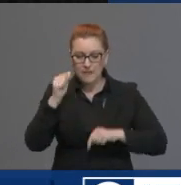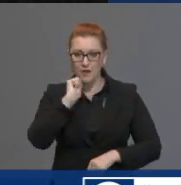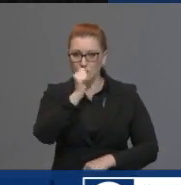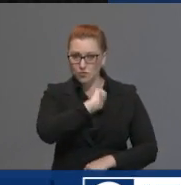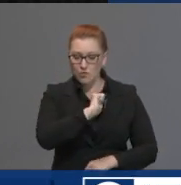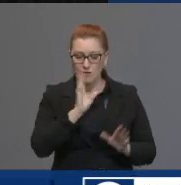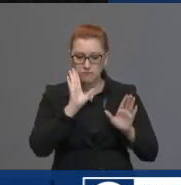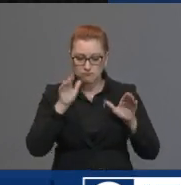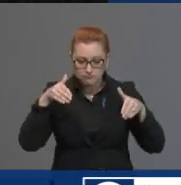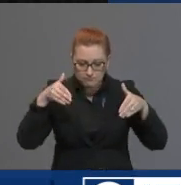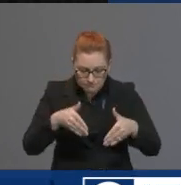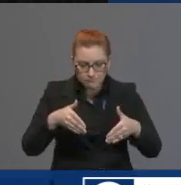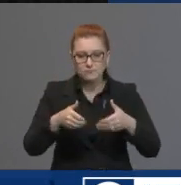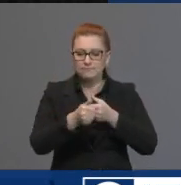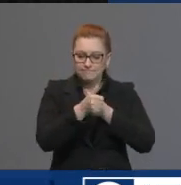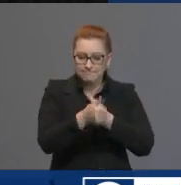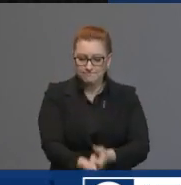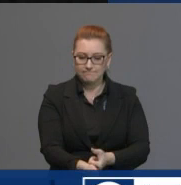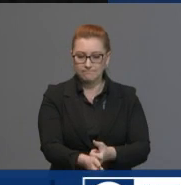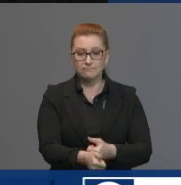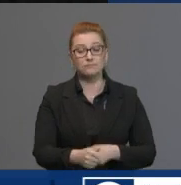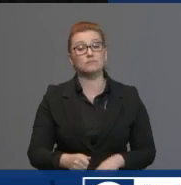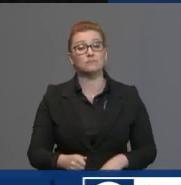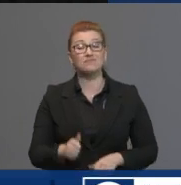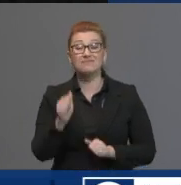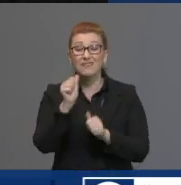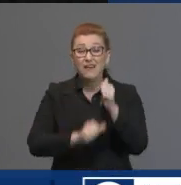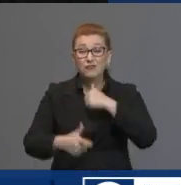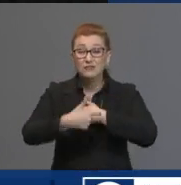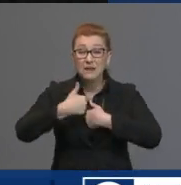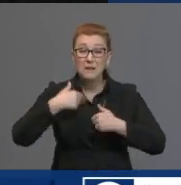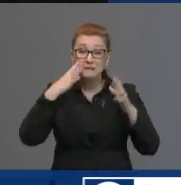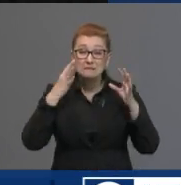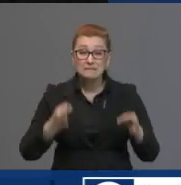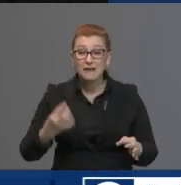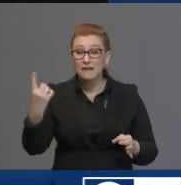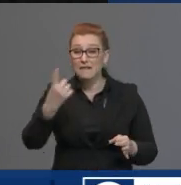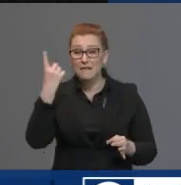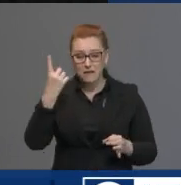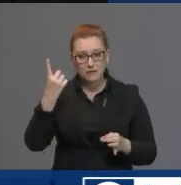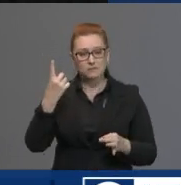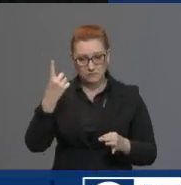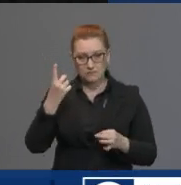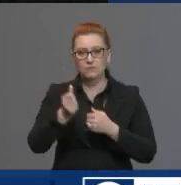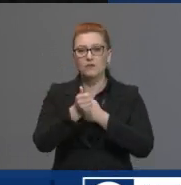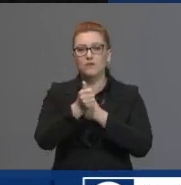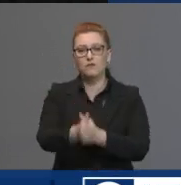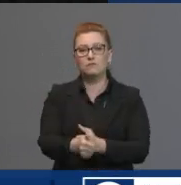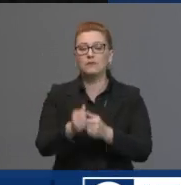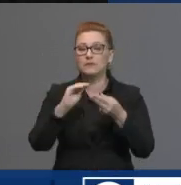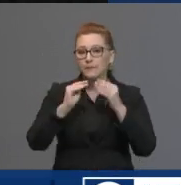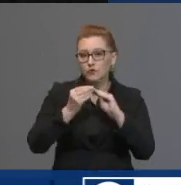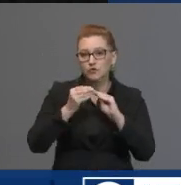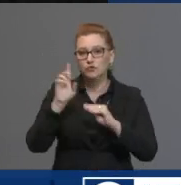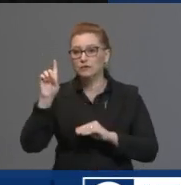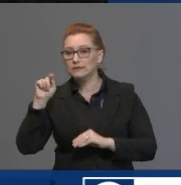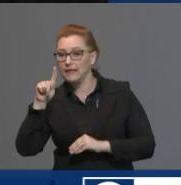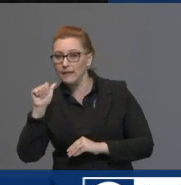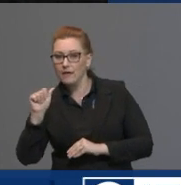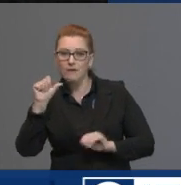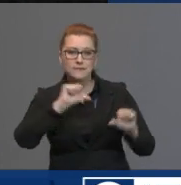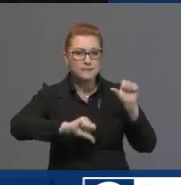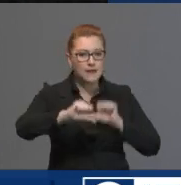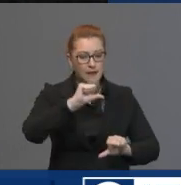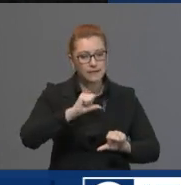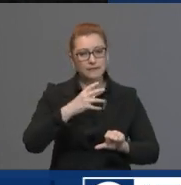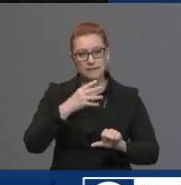economy. And all of our decision-making has been data-informed and in alignment with public health. And I want you to know going